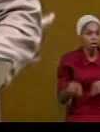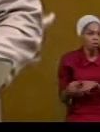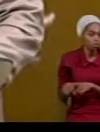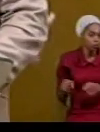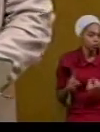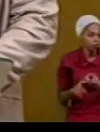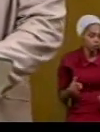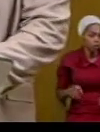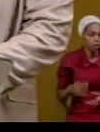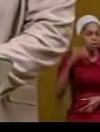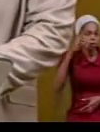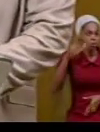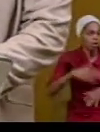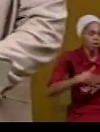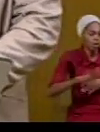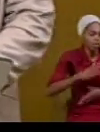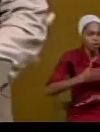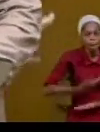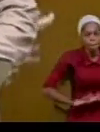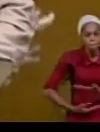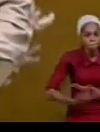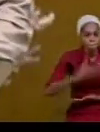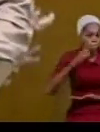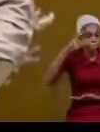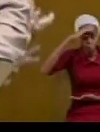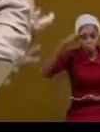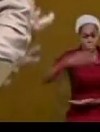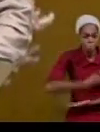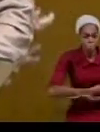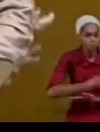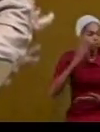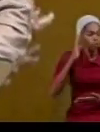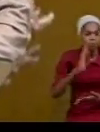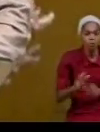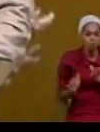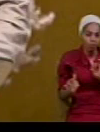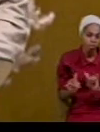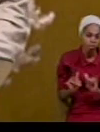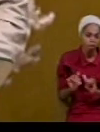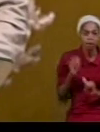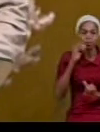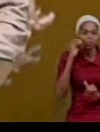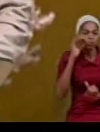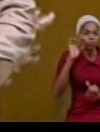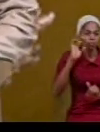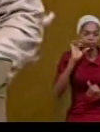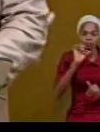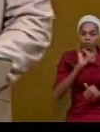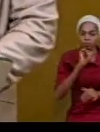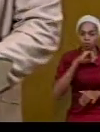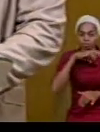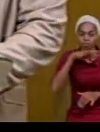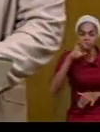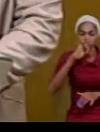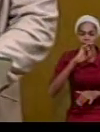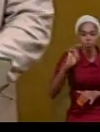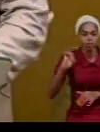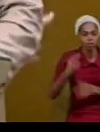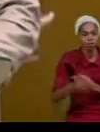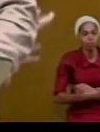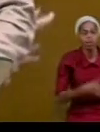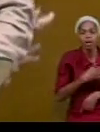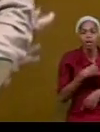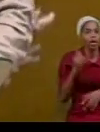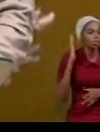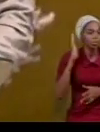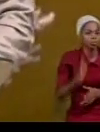boy, was unclean for 7 days, and thereafter remained at home for another 33 days. For a baby girl, that woman